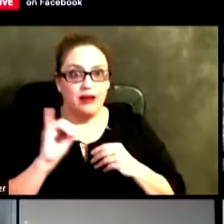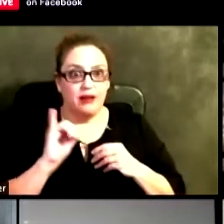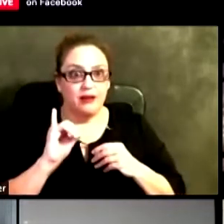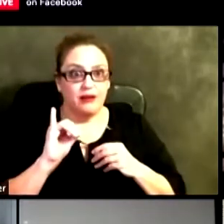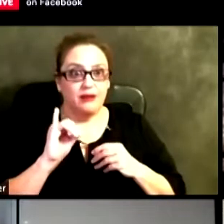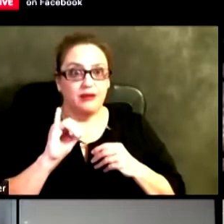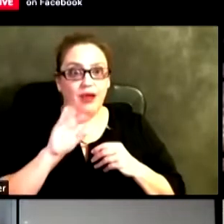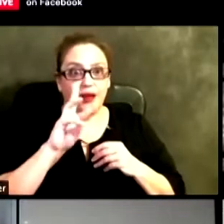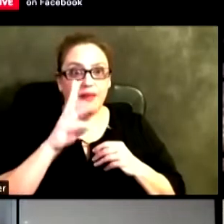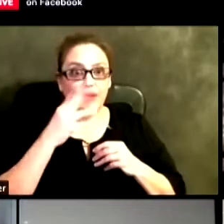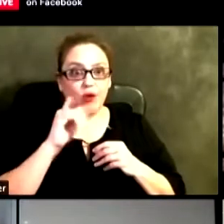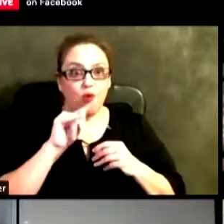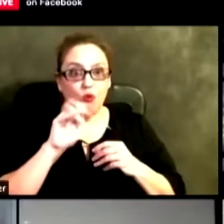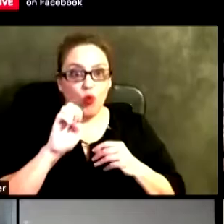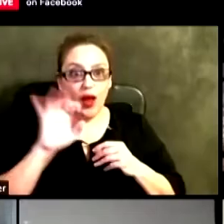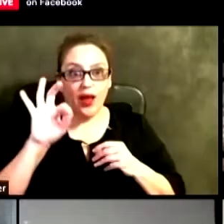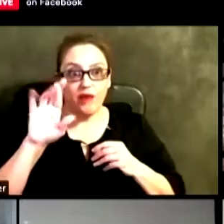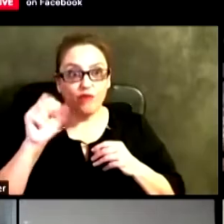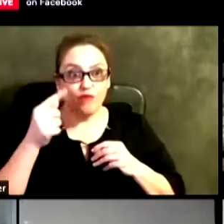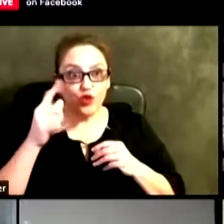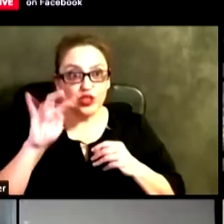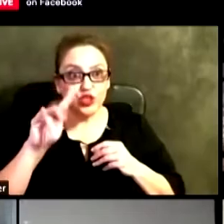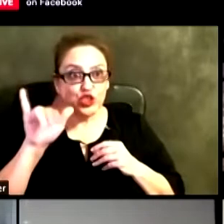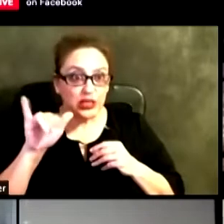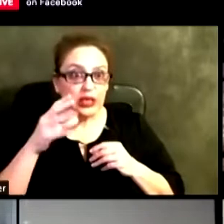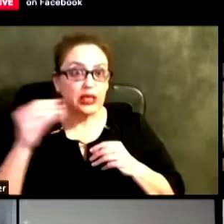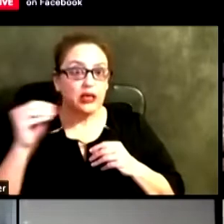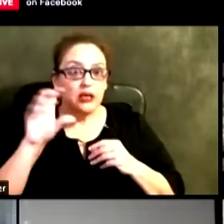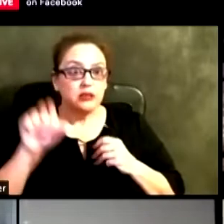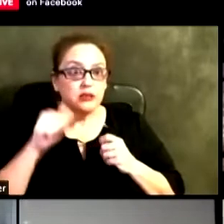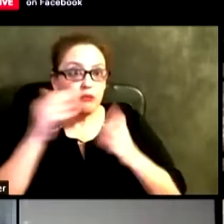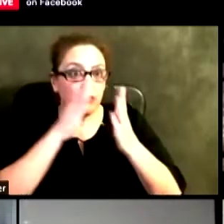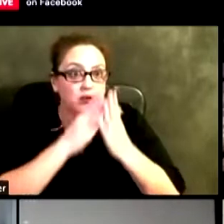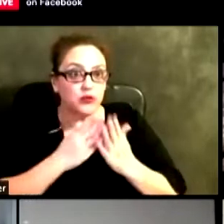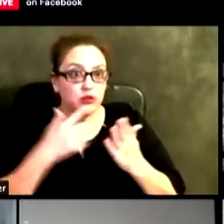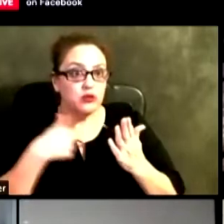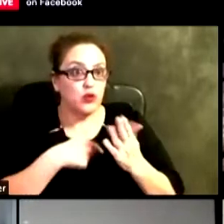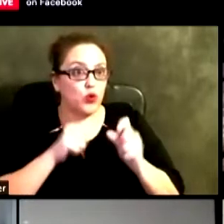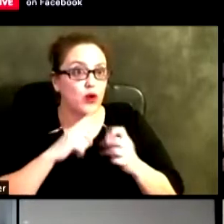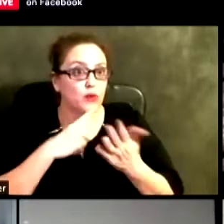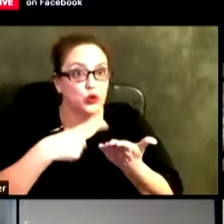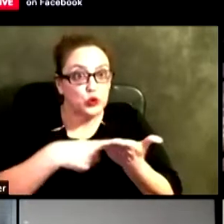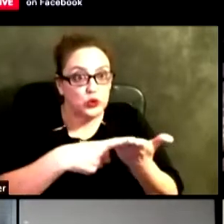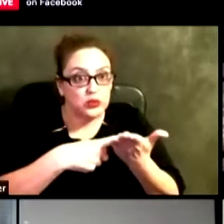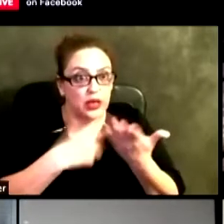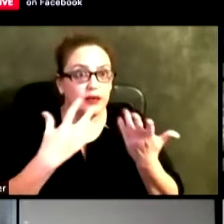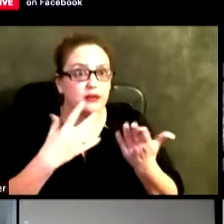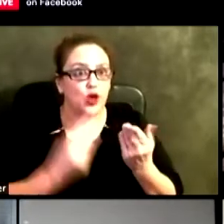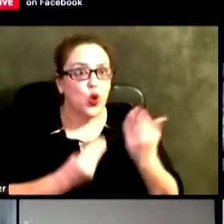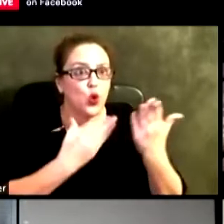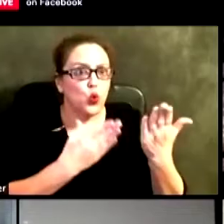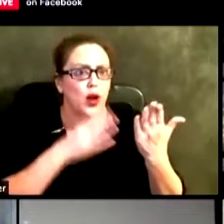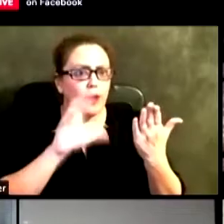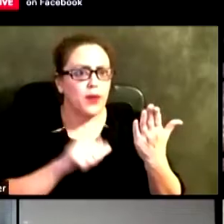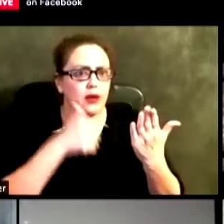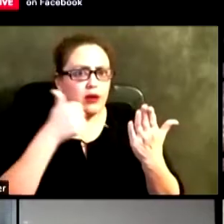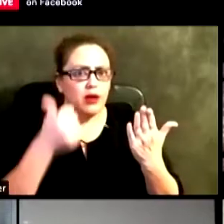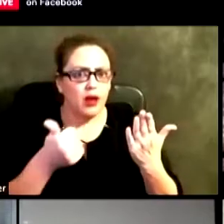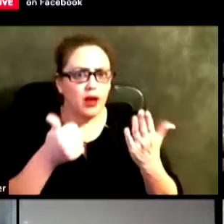fragility and some of the other ones, and even were able to have a dialogue about recommending other more